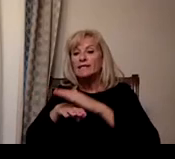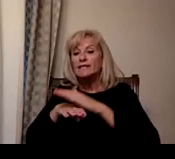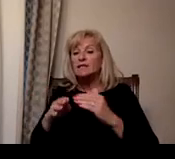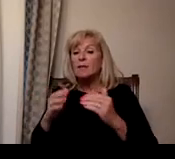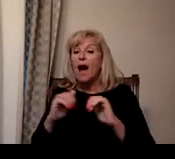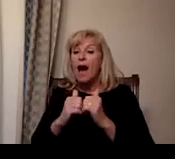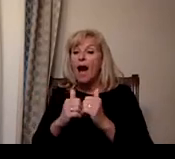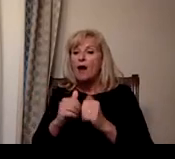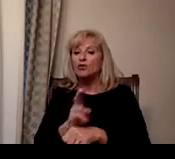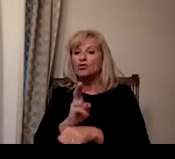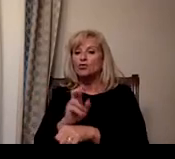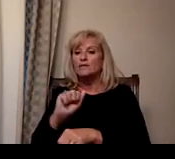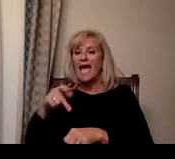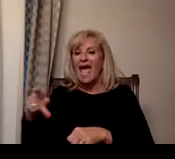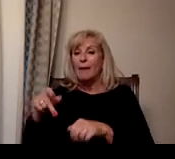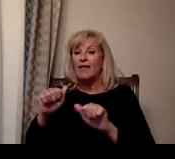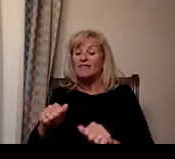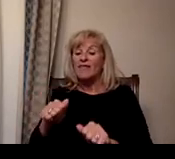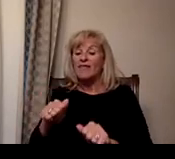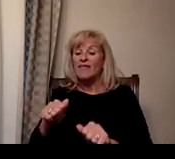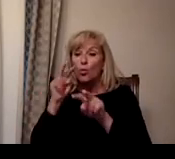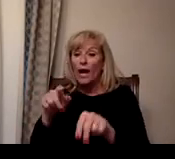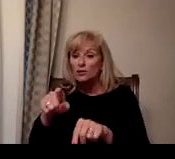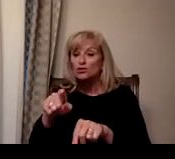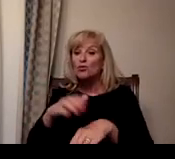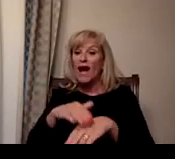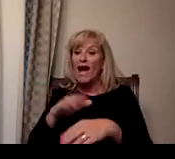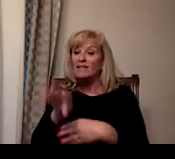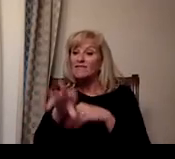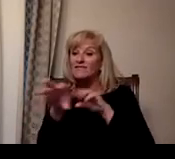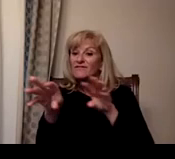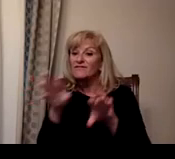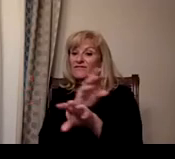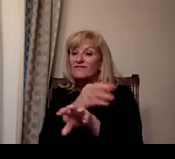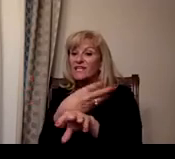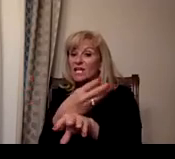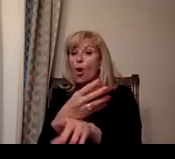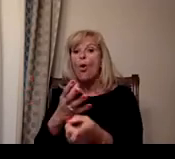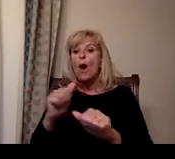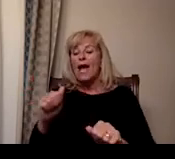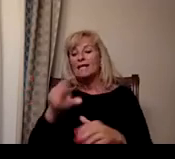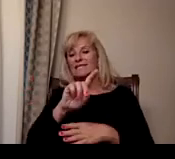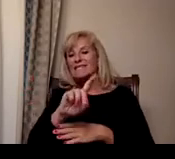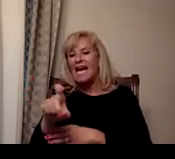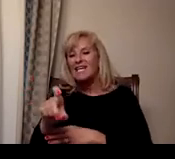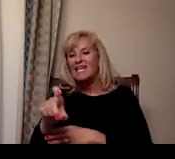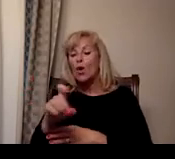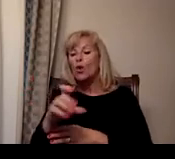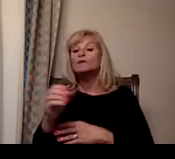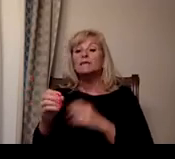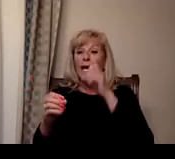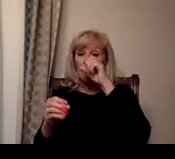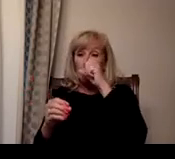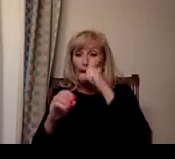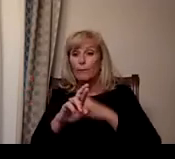can see you on video, and they can potentially diagnose and get you prescriptions right over this app.